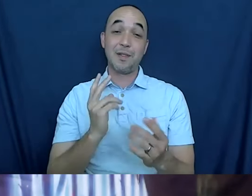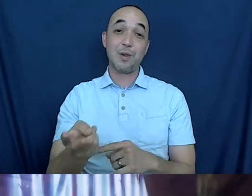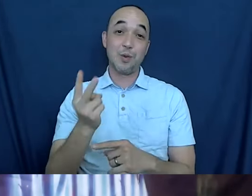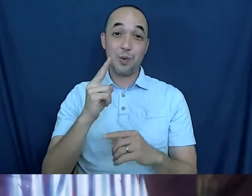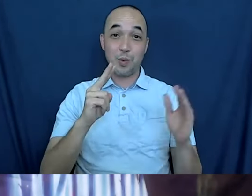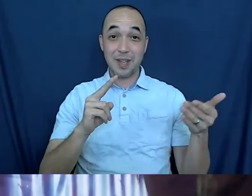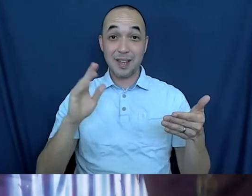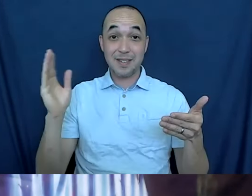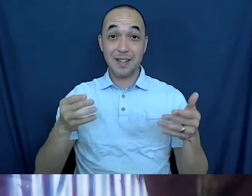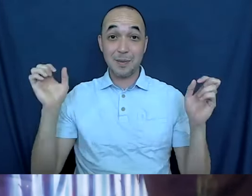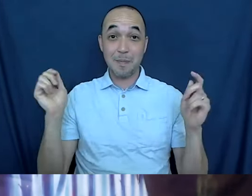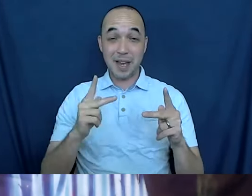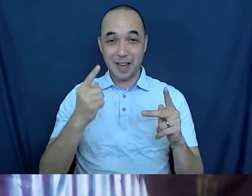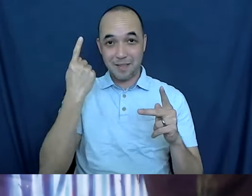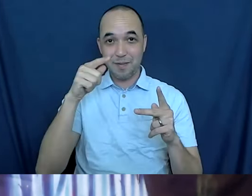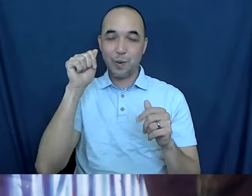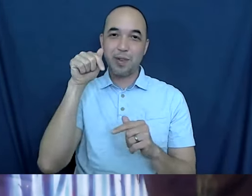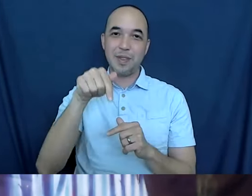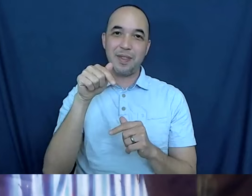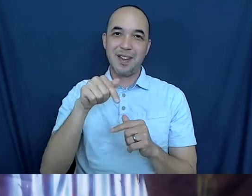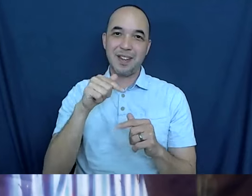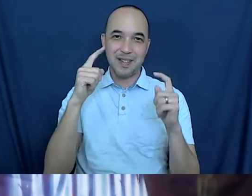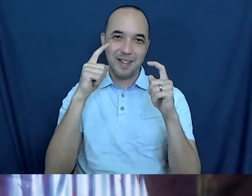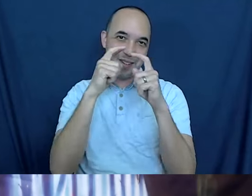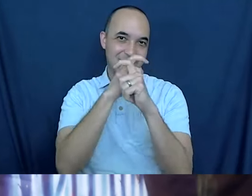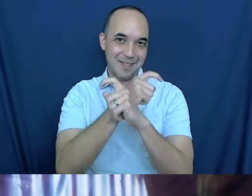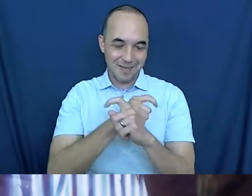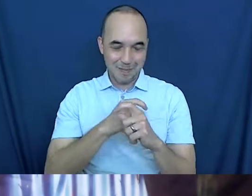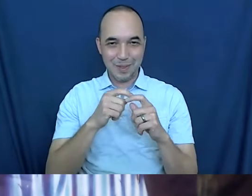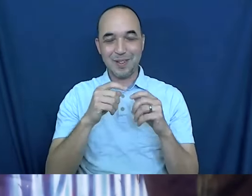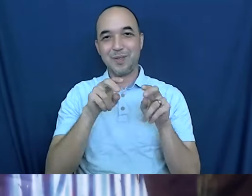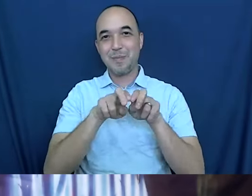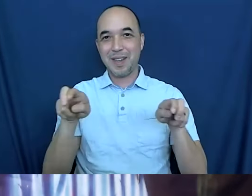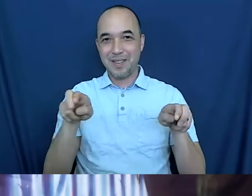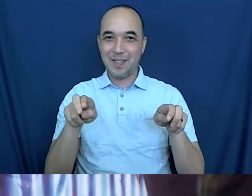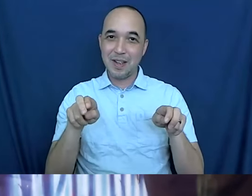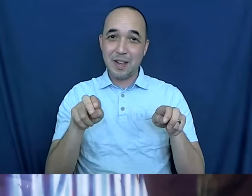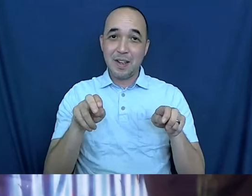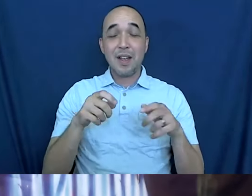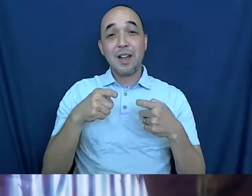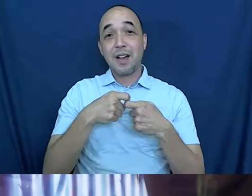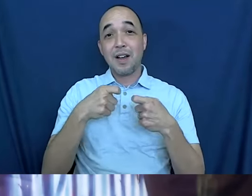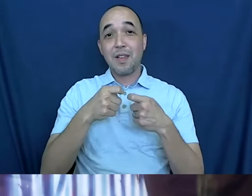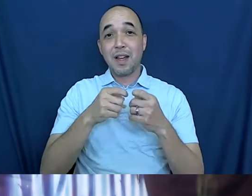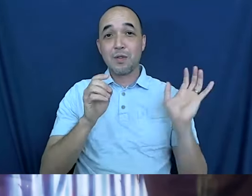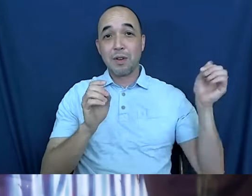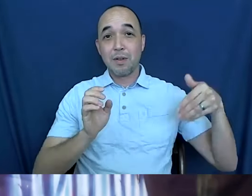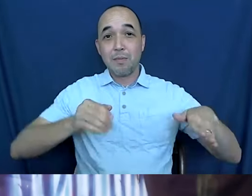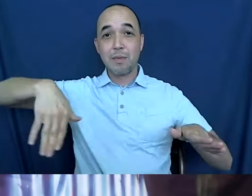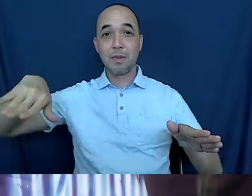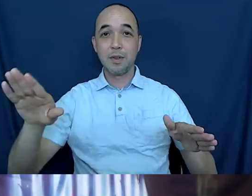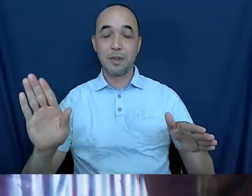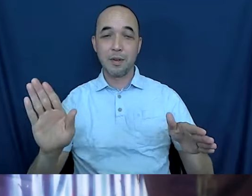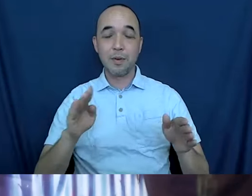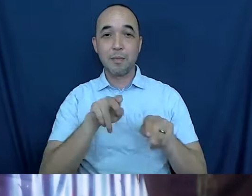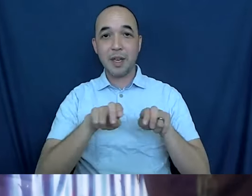this Enigmatology 2 Electric Boogaloo panel. Can't wait to see Berto sign that. We are going to be getting